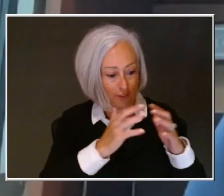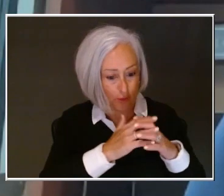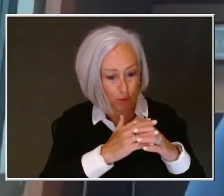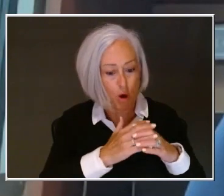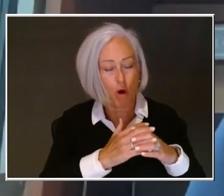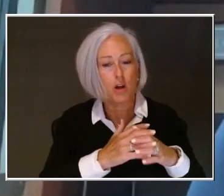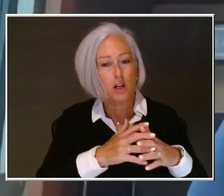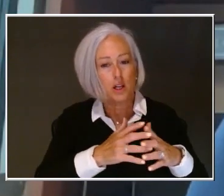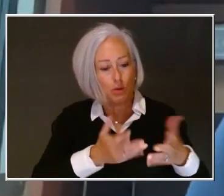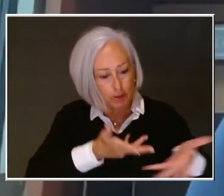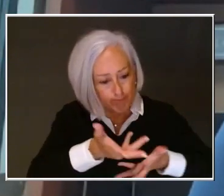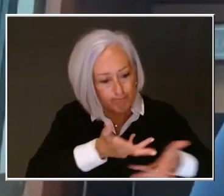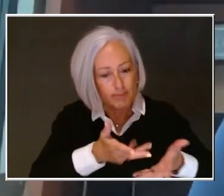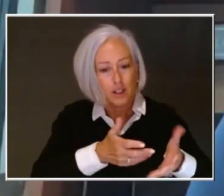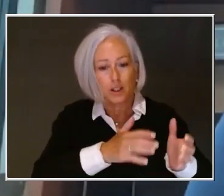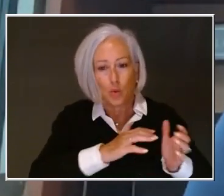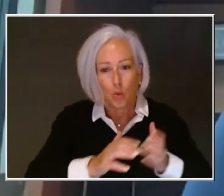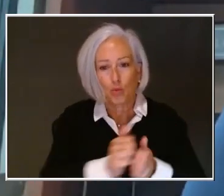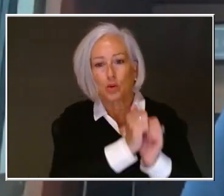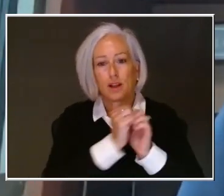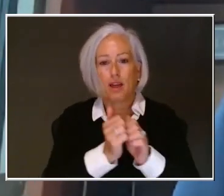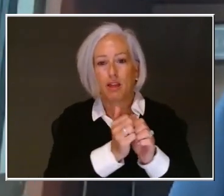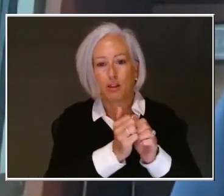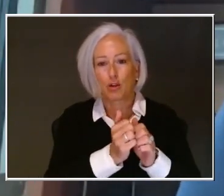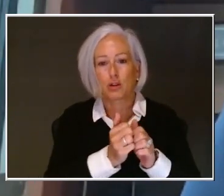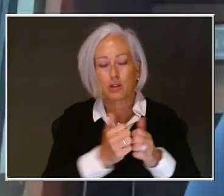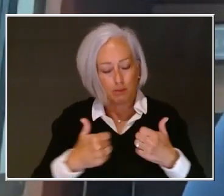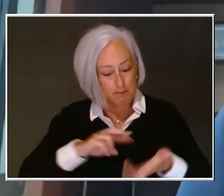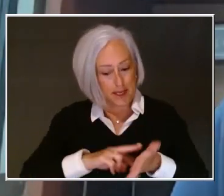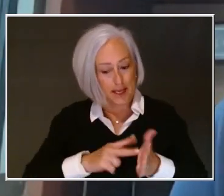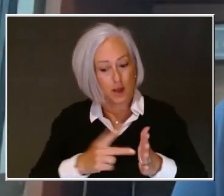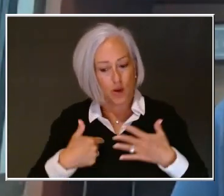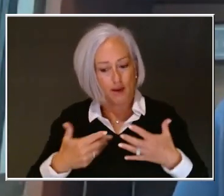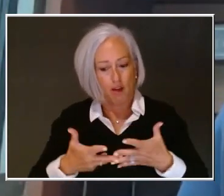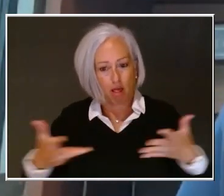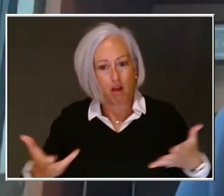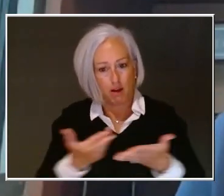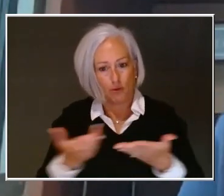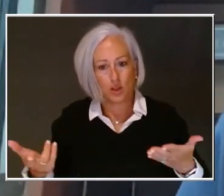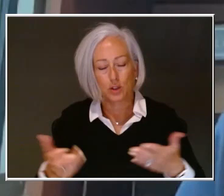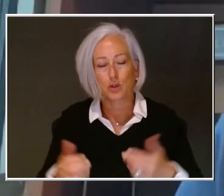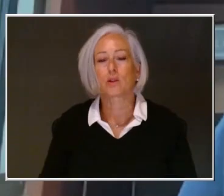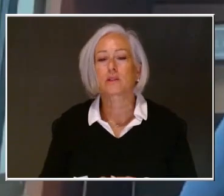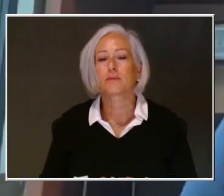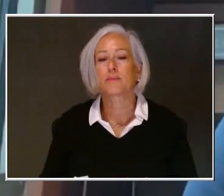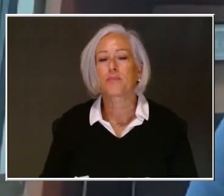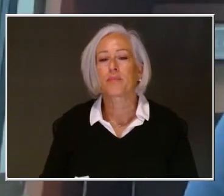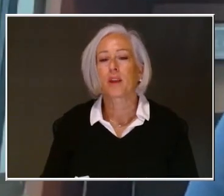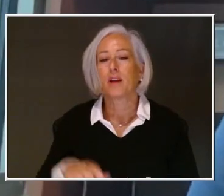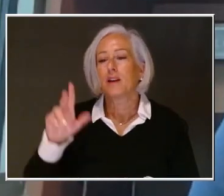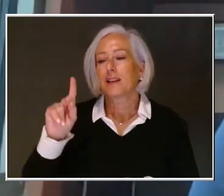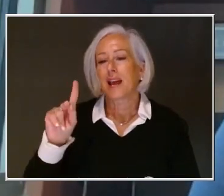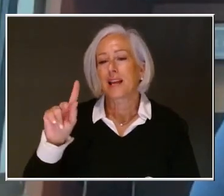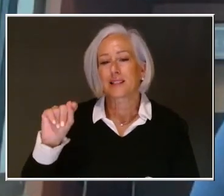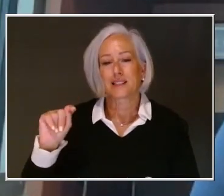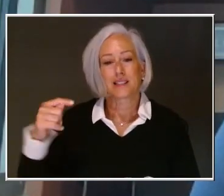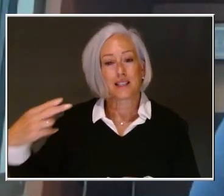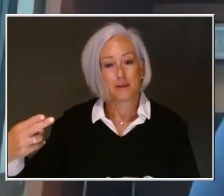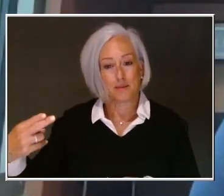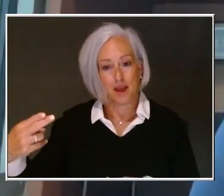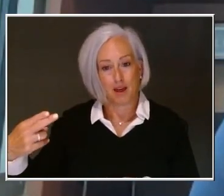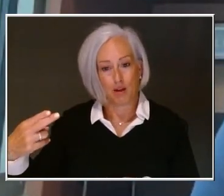tremendous amount of resource. The Kansas Team Health Alliance that really combined two systems, the